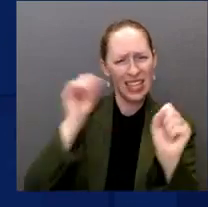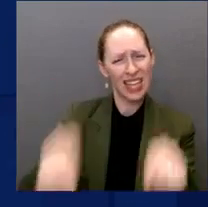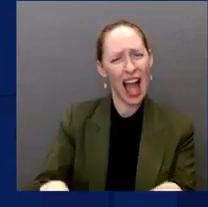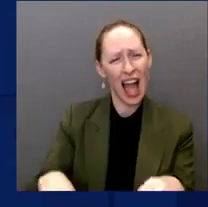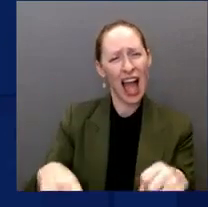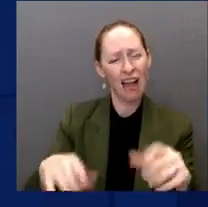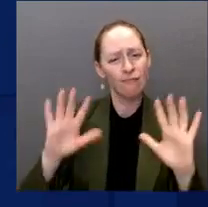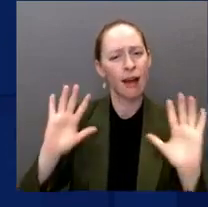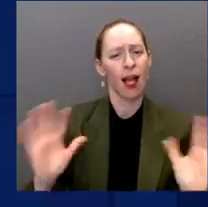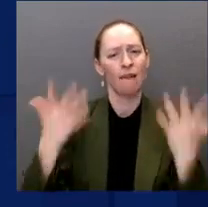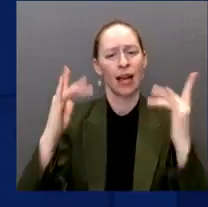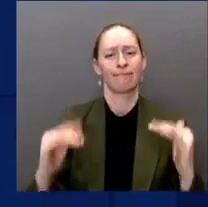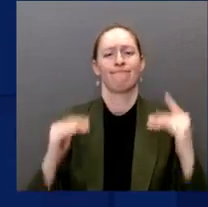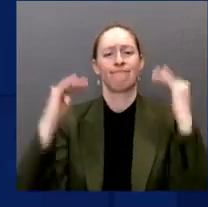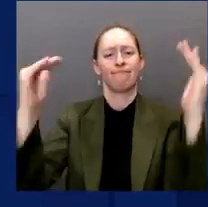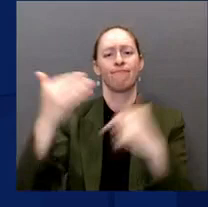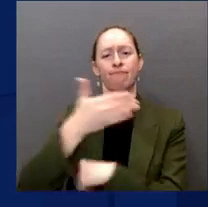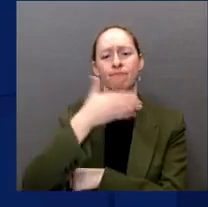President,